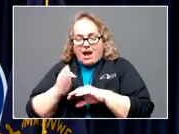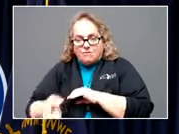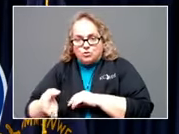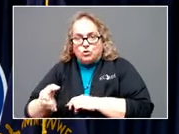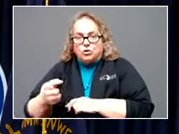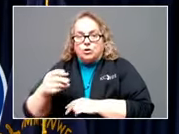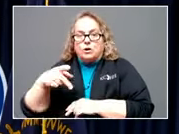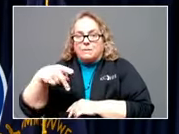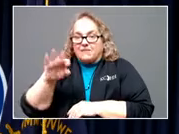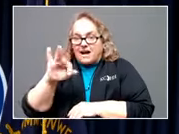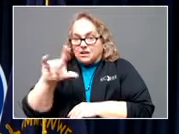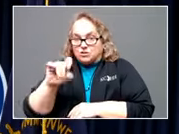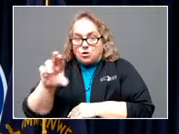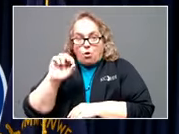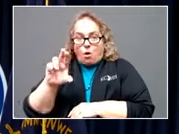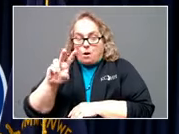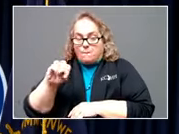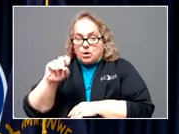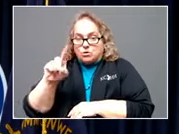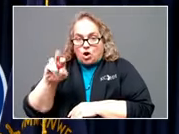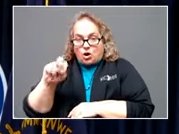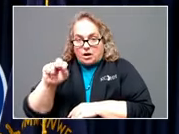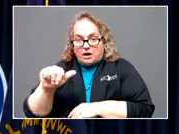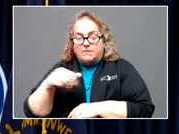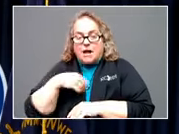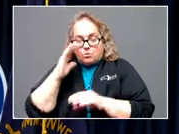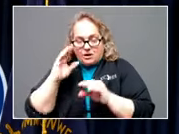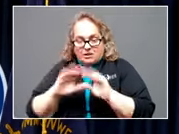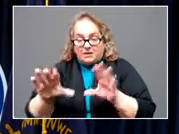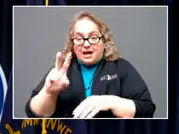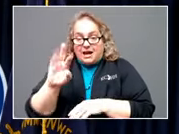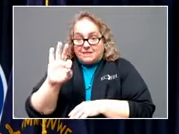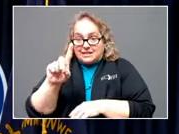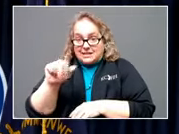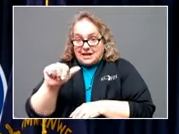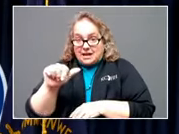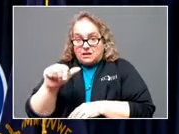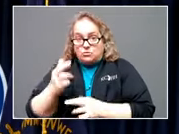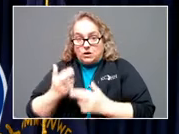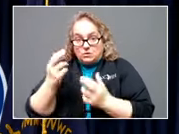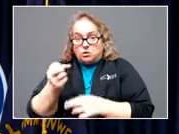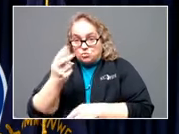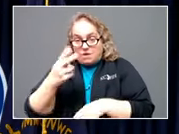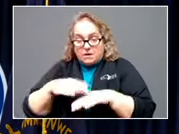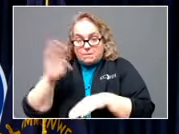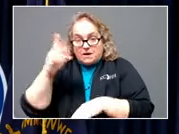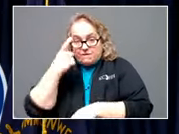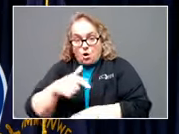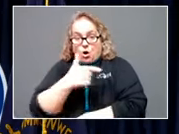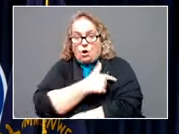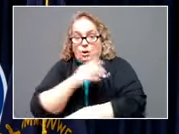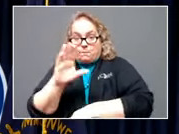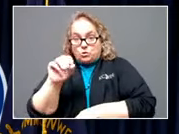I'll clarify for the governor now, I have the FDA's press release. So the FDA recommended 12 and up for boosters, and now the CDC will review that and